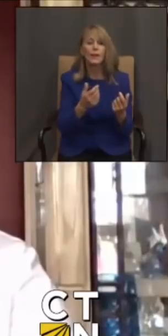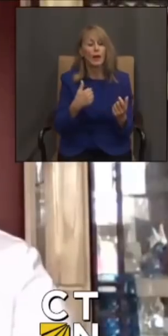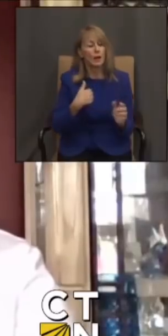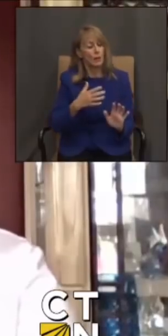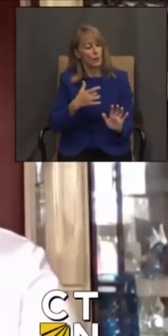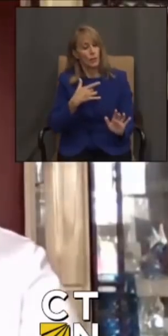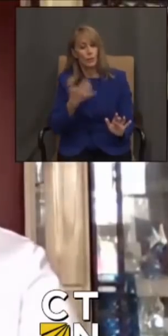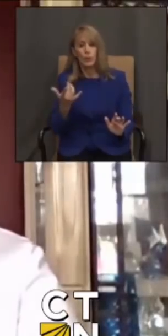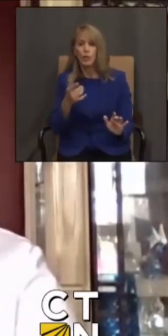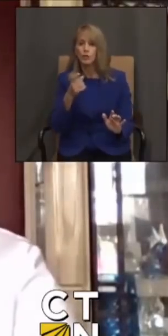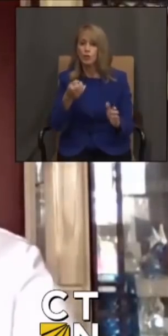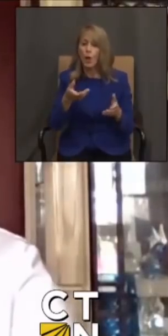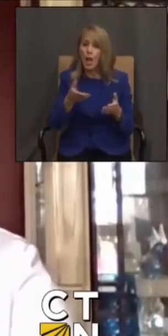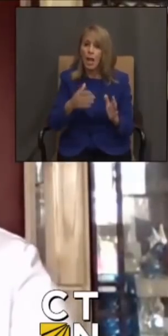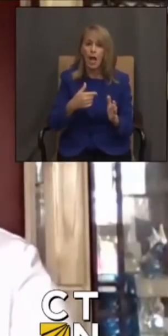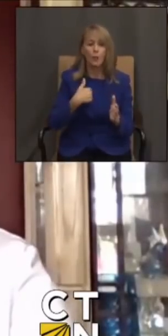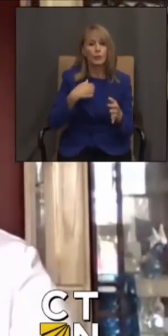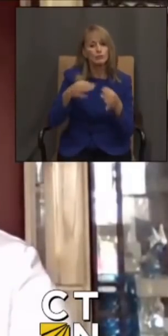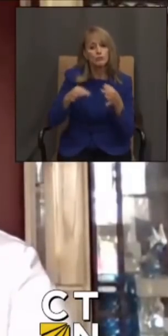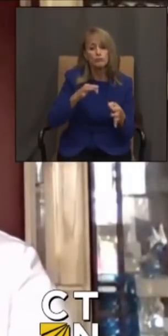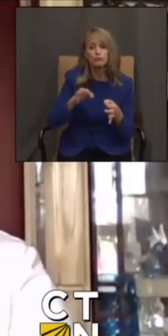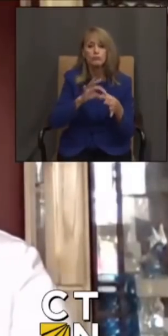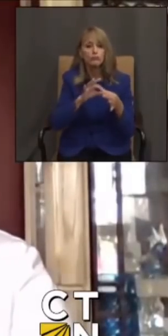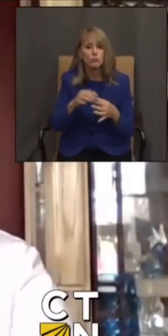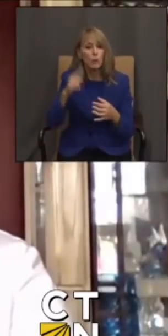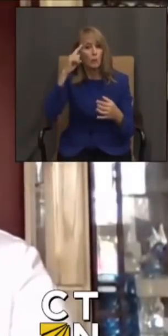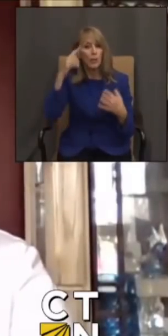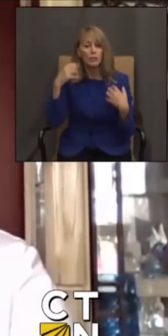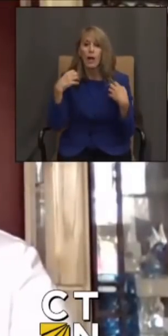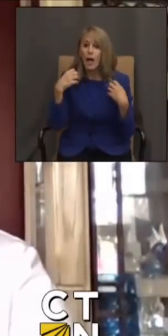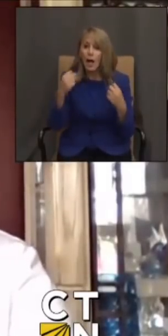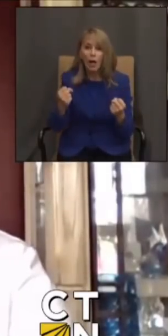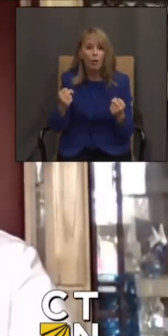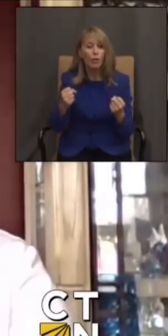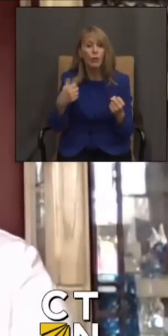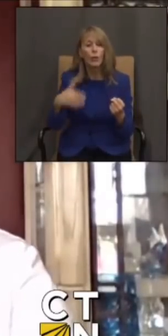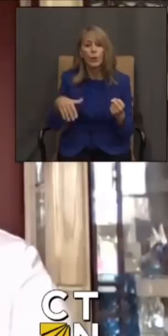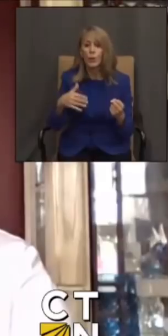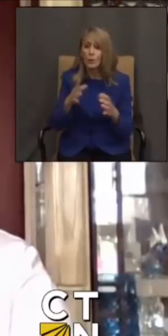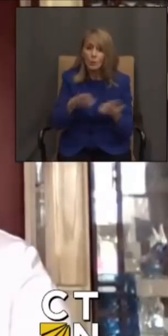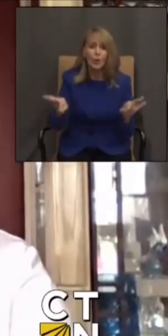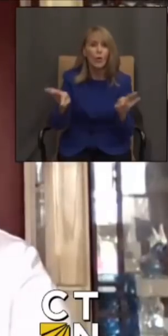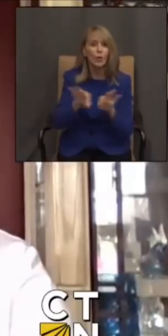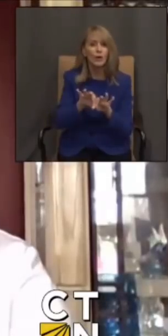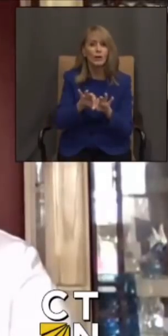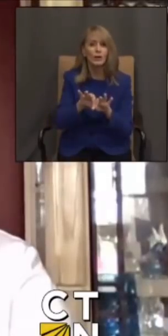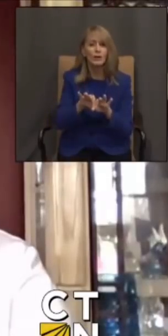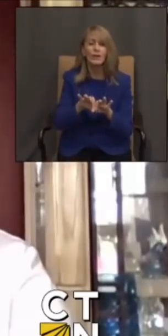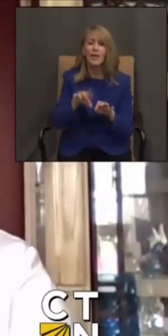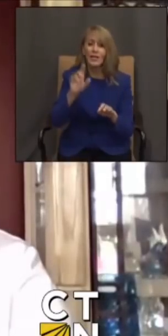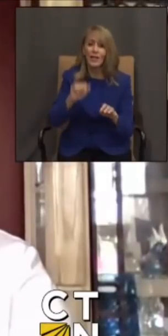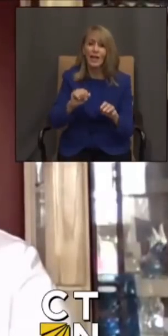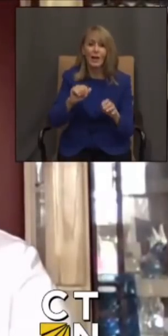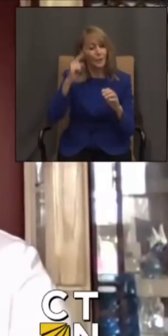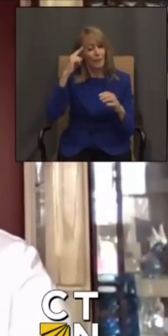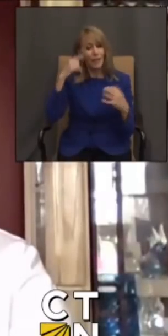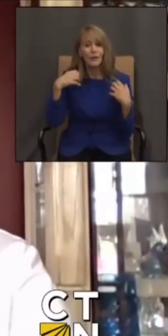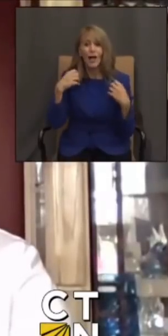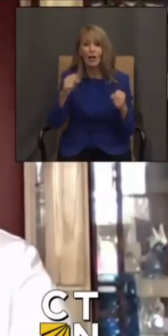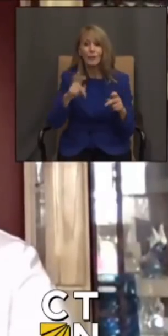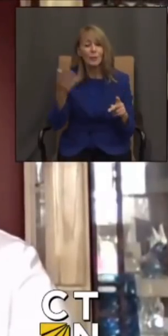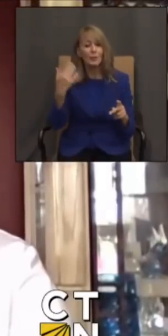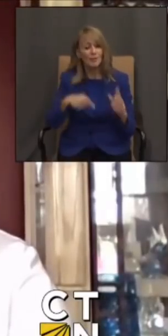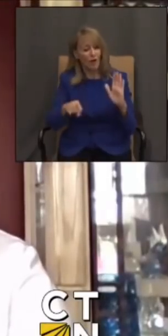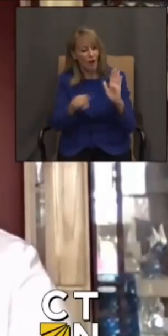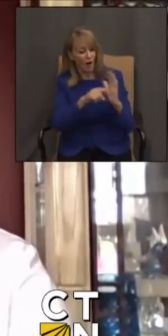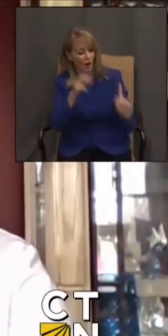glad that you gave us space to talk about mental health, throughout the pandemic, because it's time to lift the stigma. Mental wellness